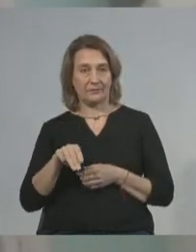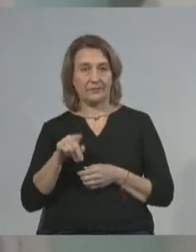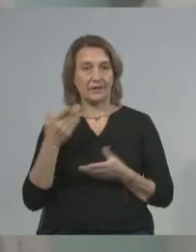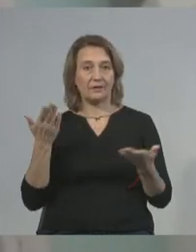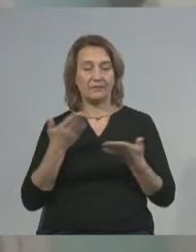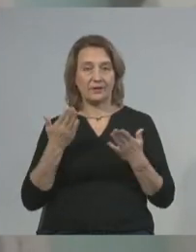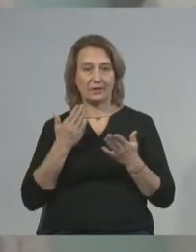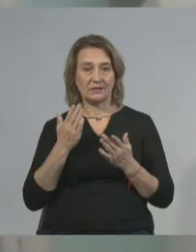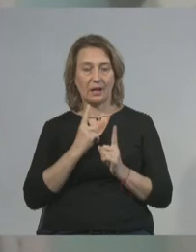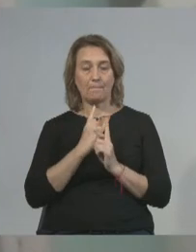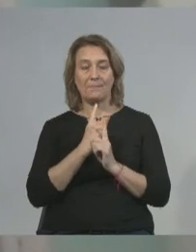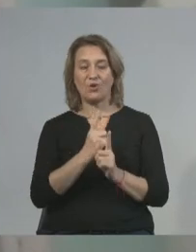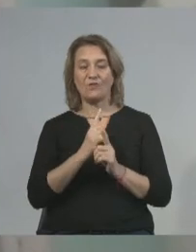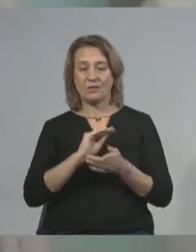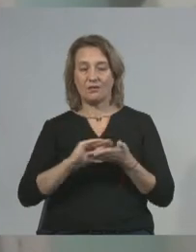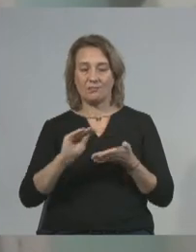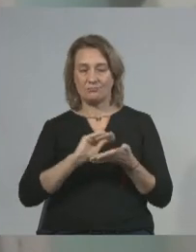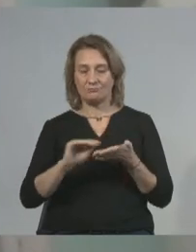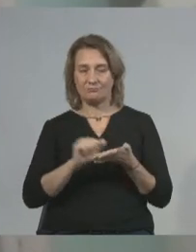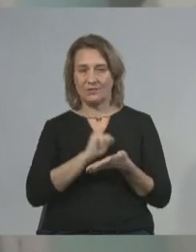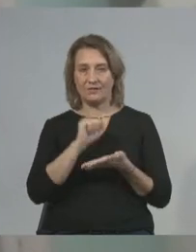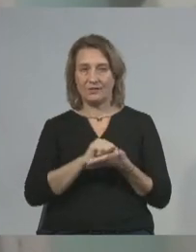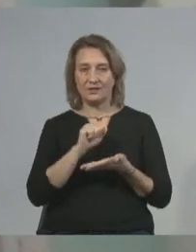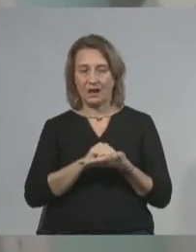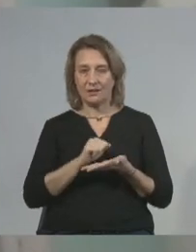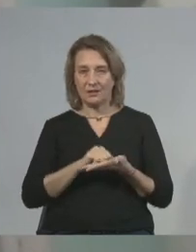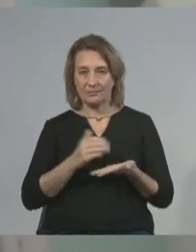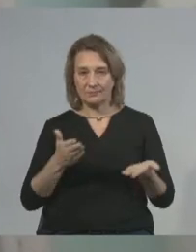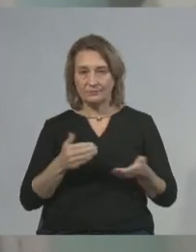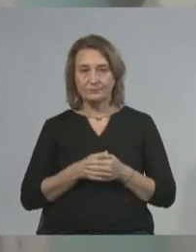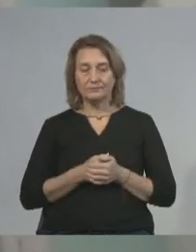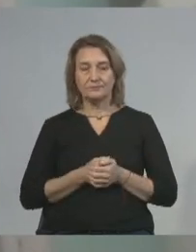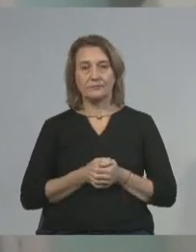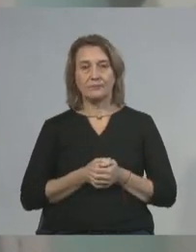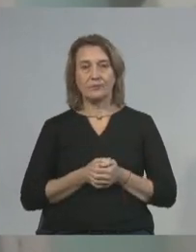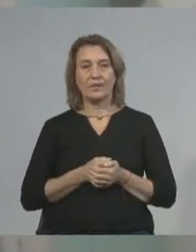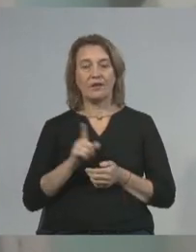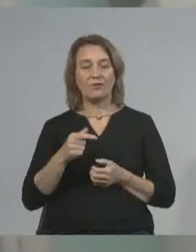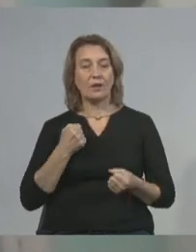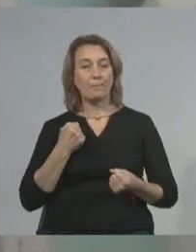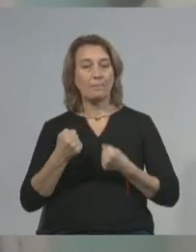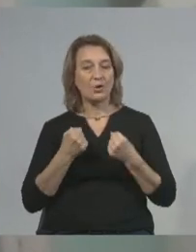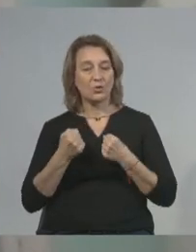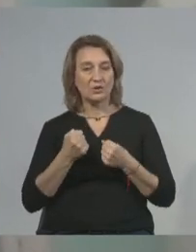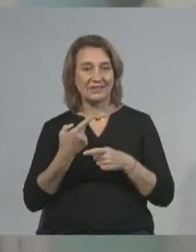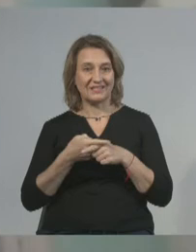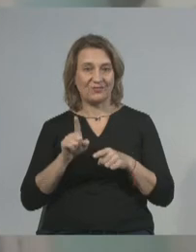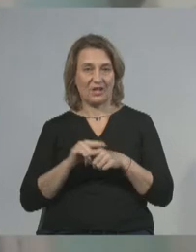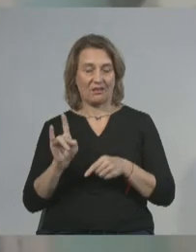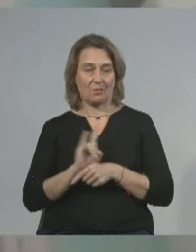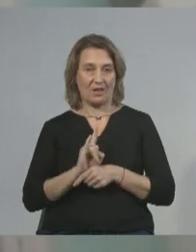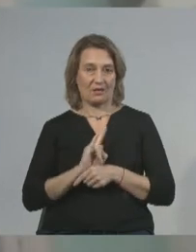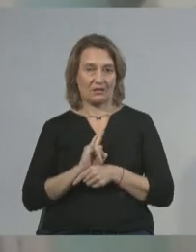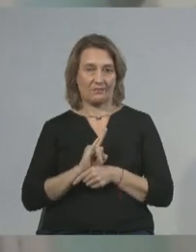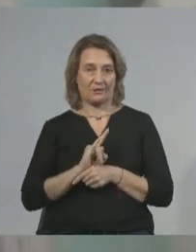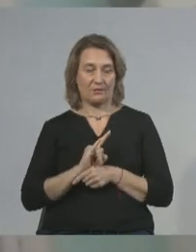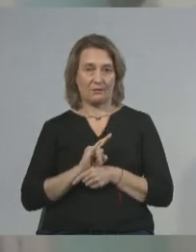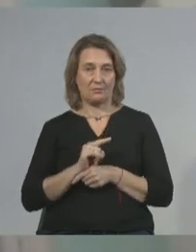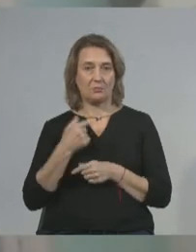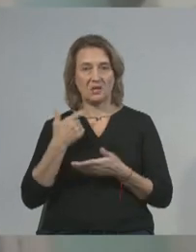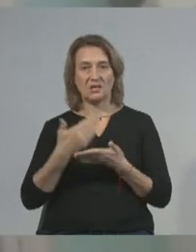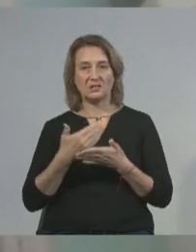etc um i think that's a lot of this mh17 narratives are countered i